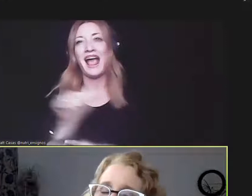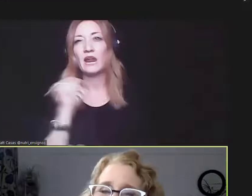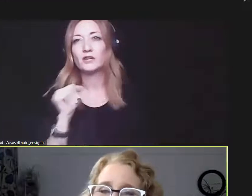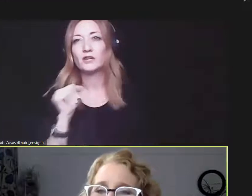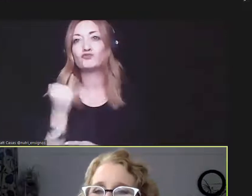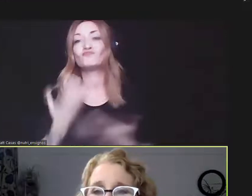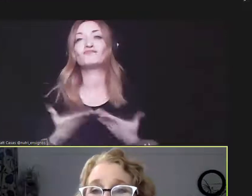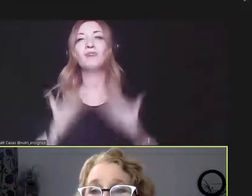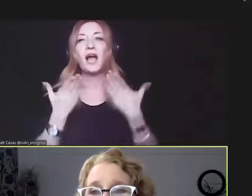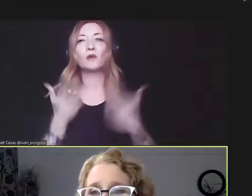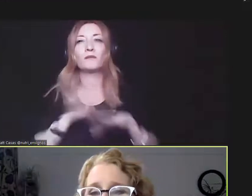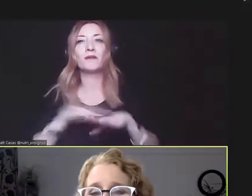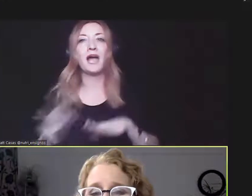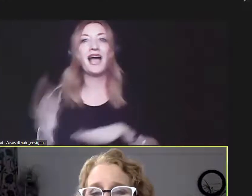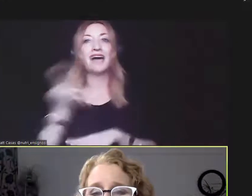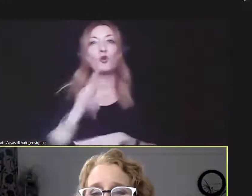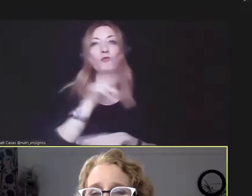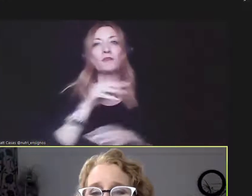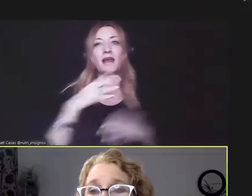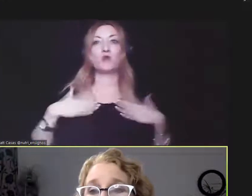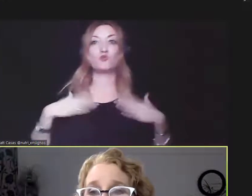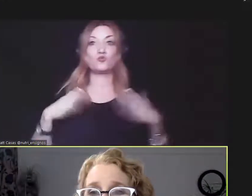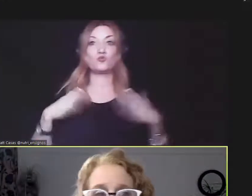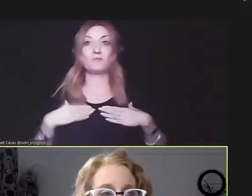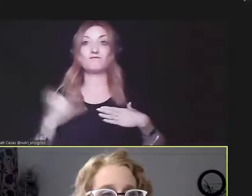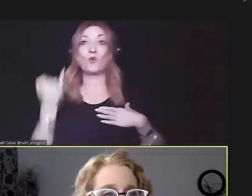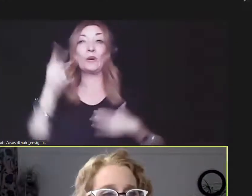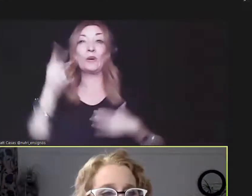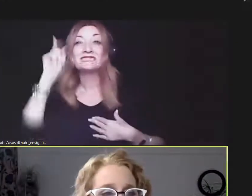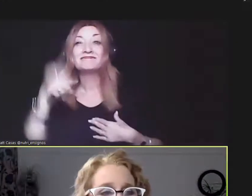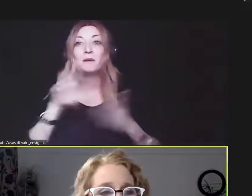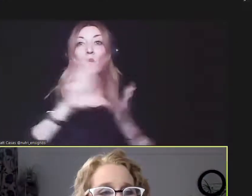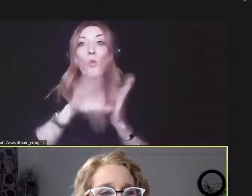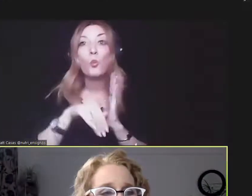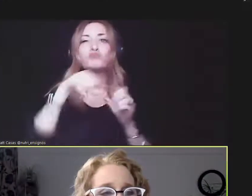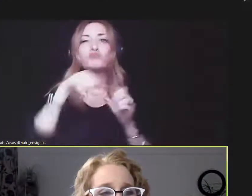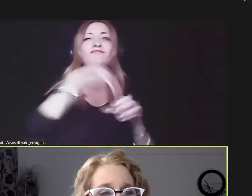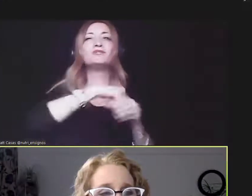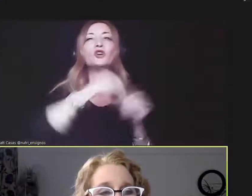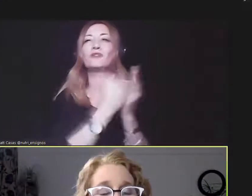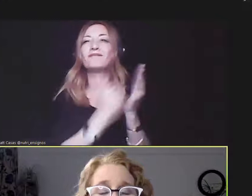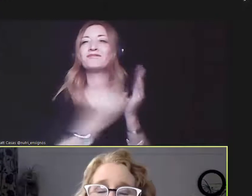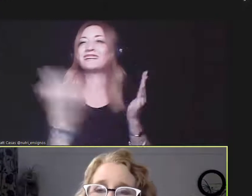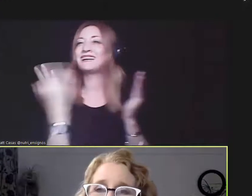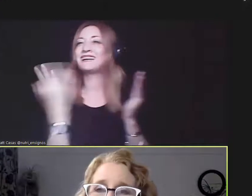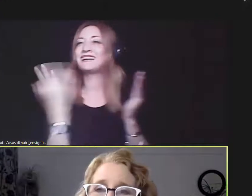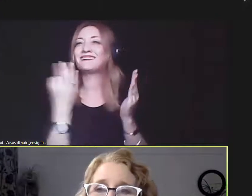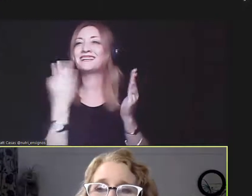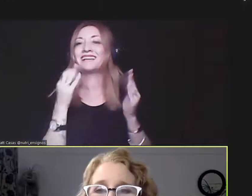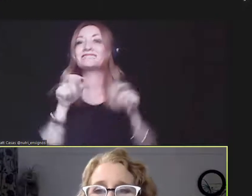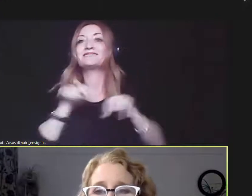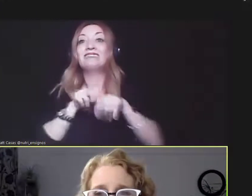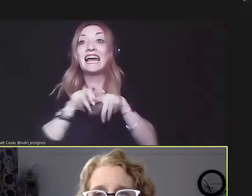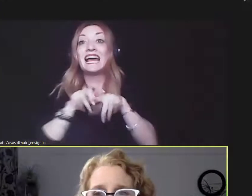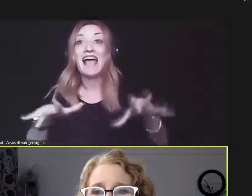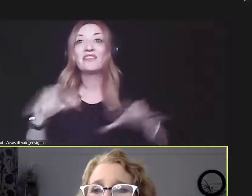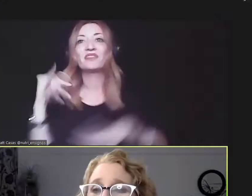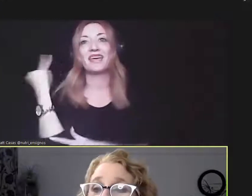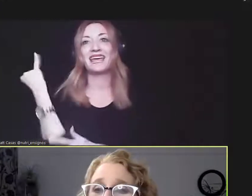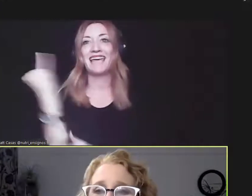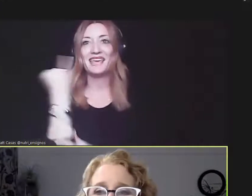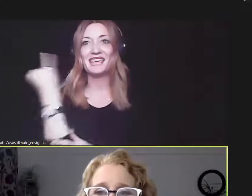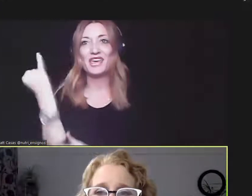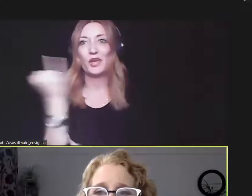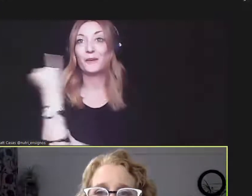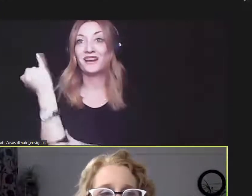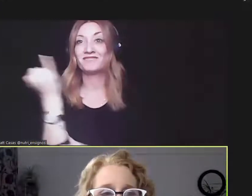is, traditionally known to improve digestion and is really soothing if you